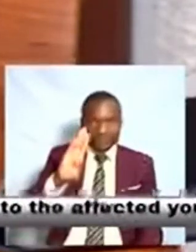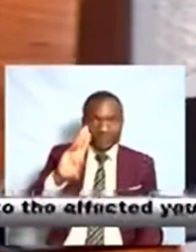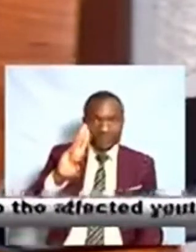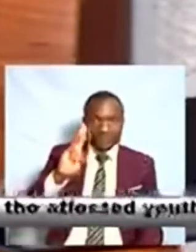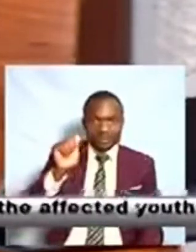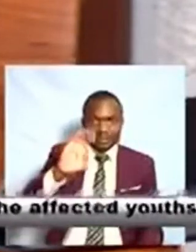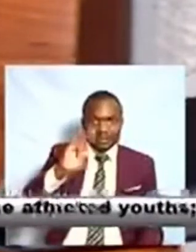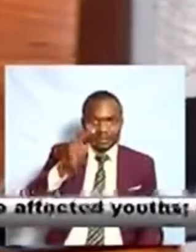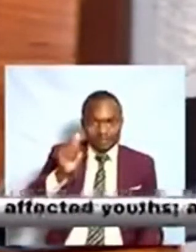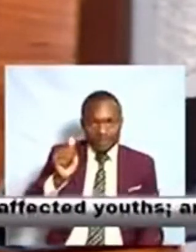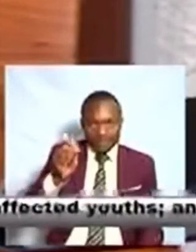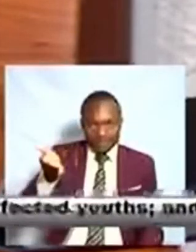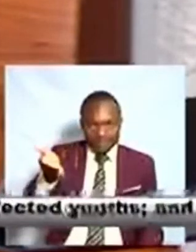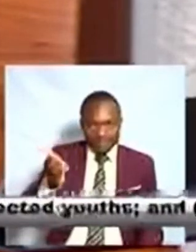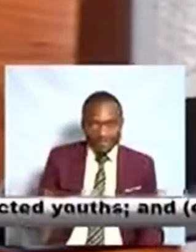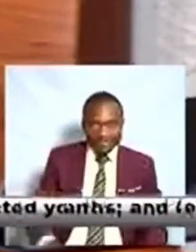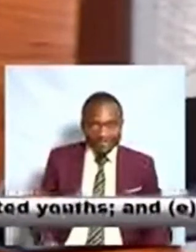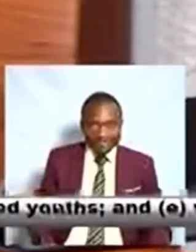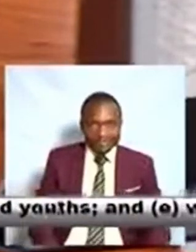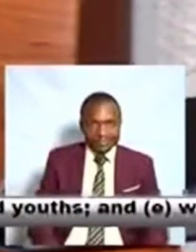Wacha.